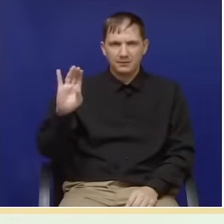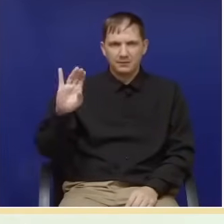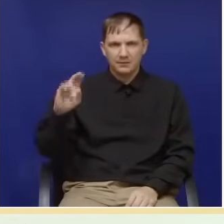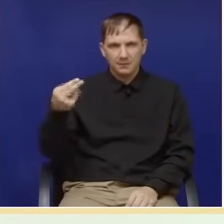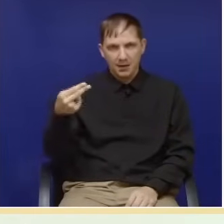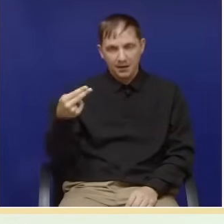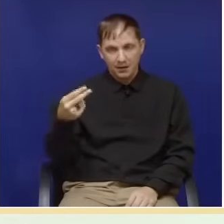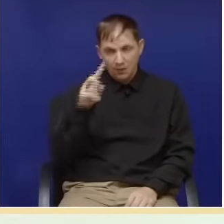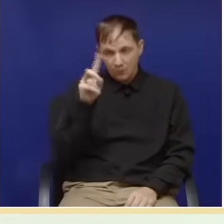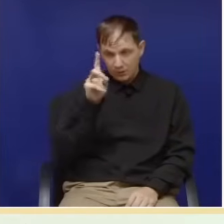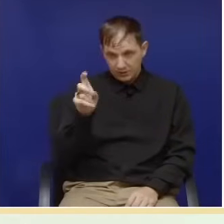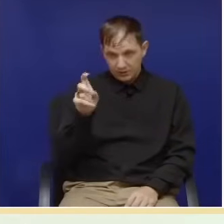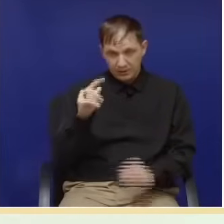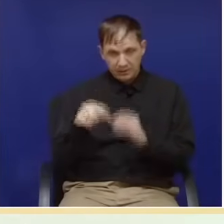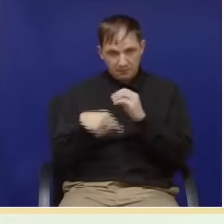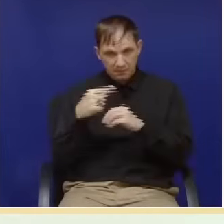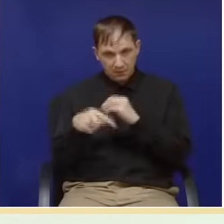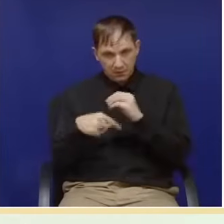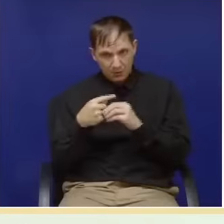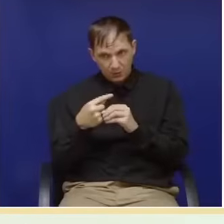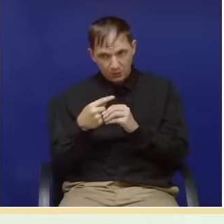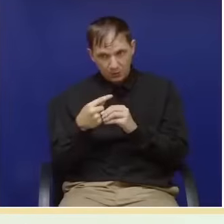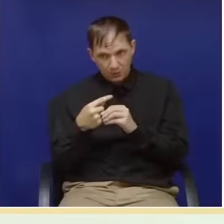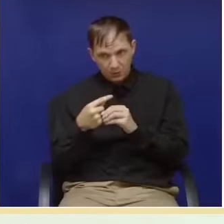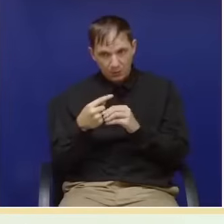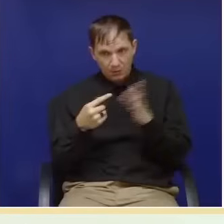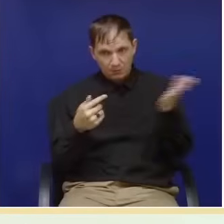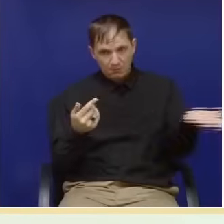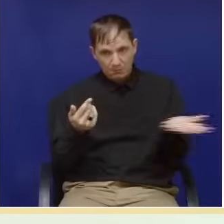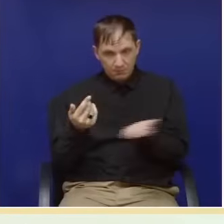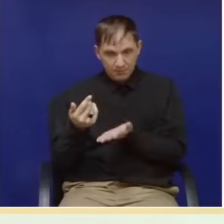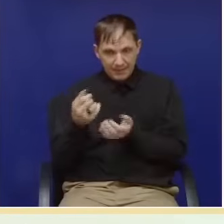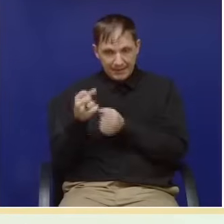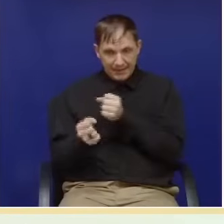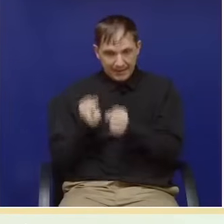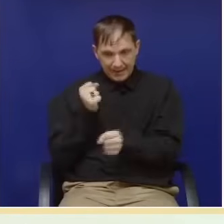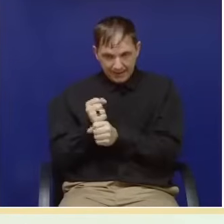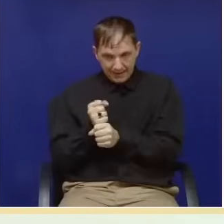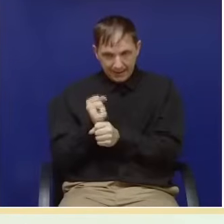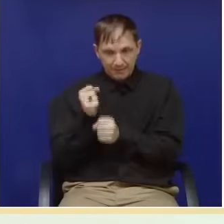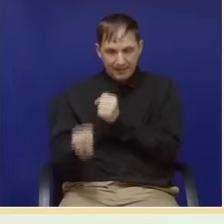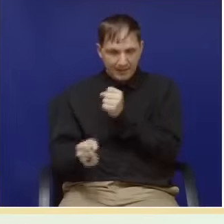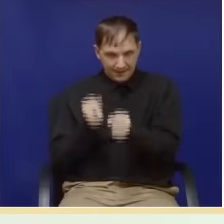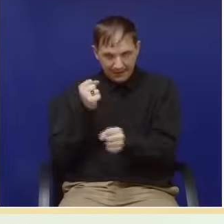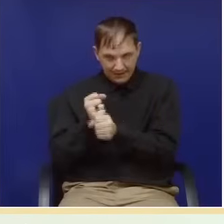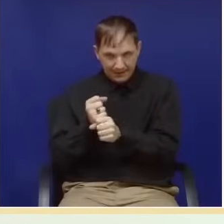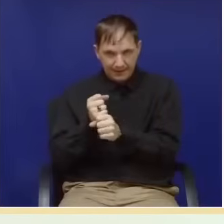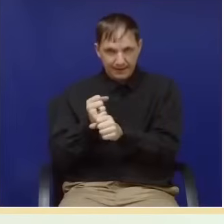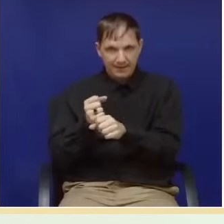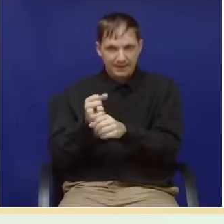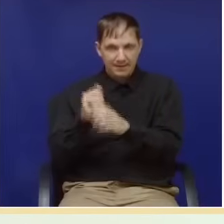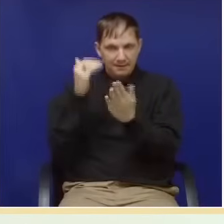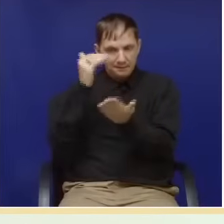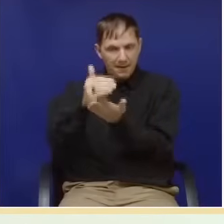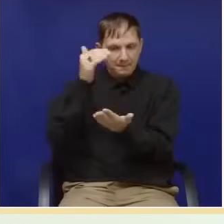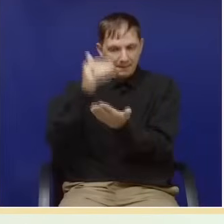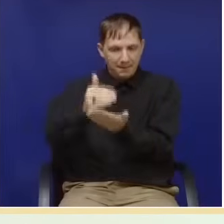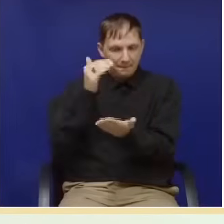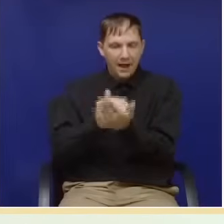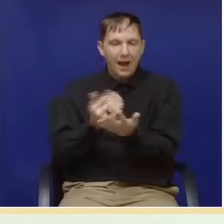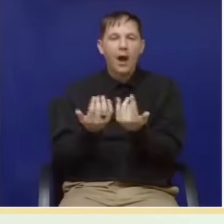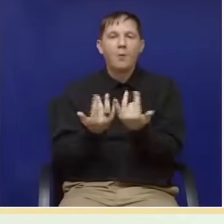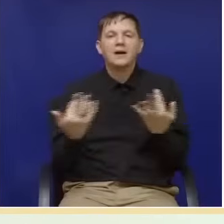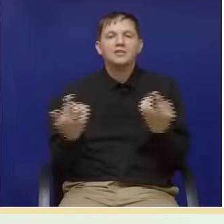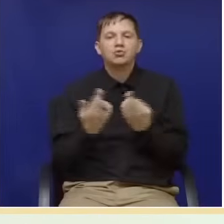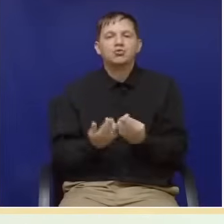will furnish Advocate Breitenbach with a year-by-year breakdown of the total resource allocation for the South African